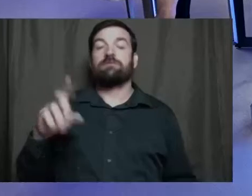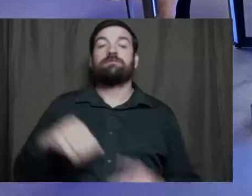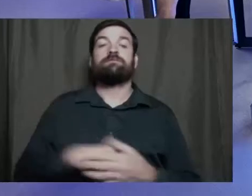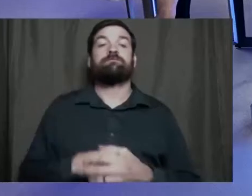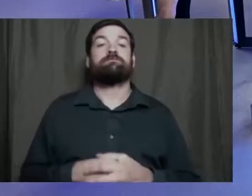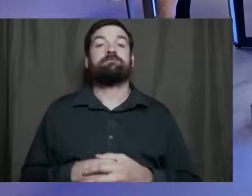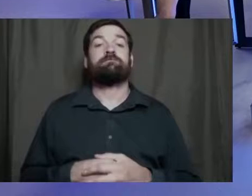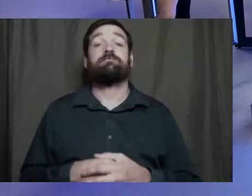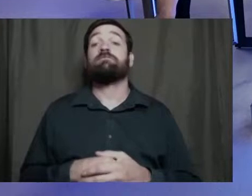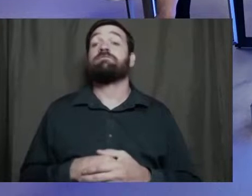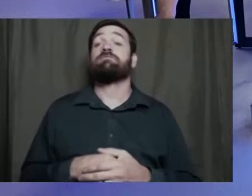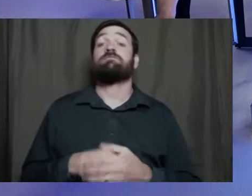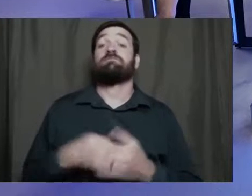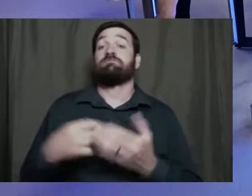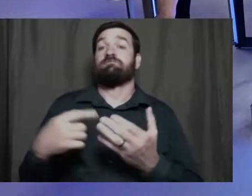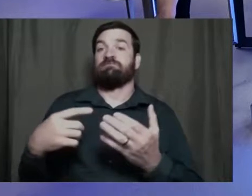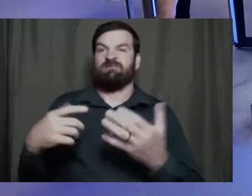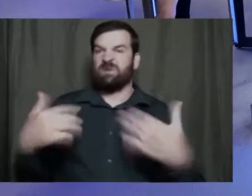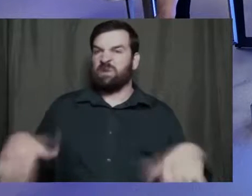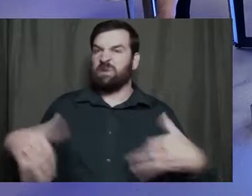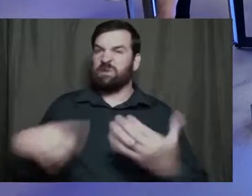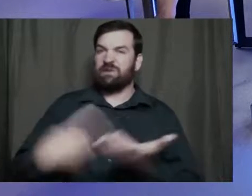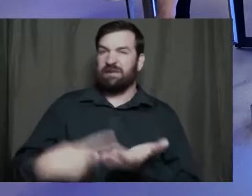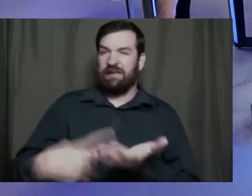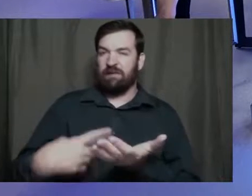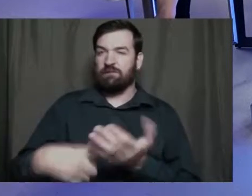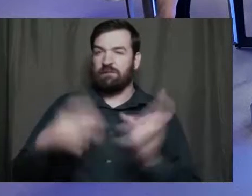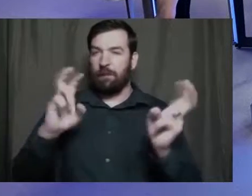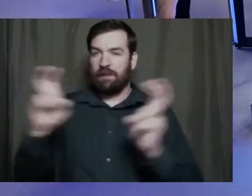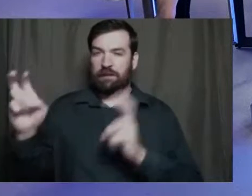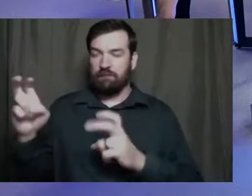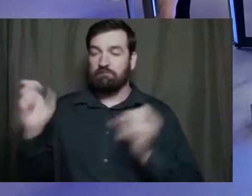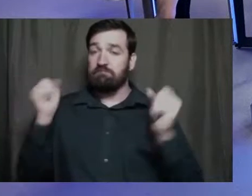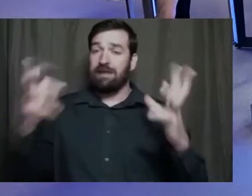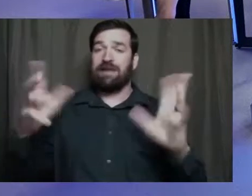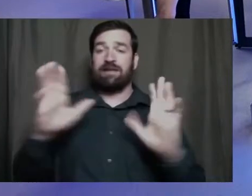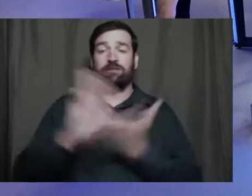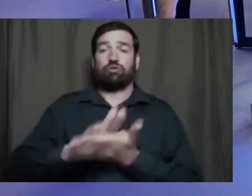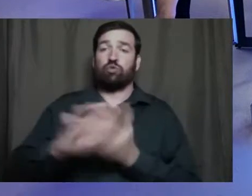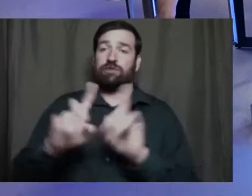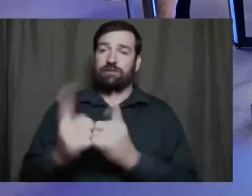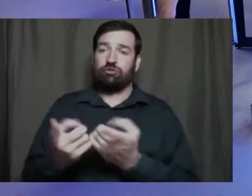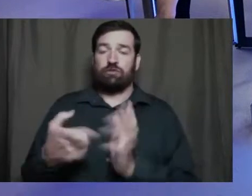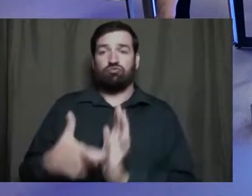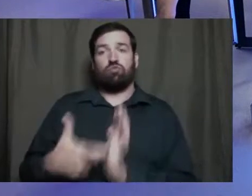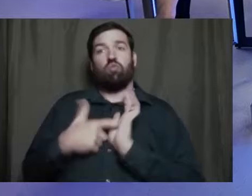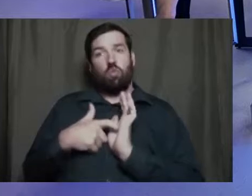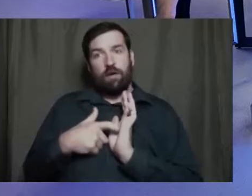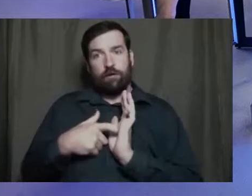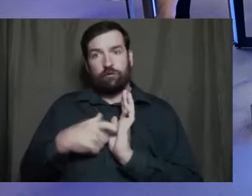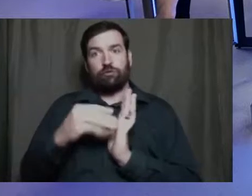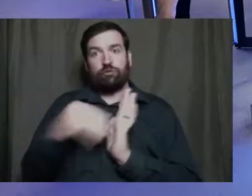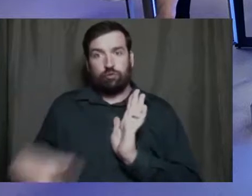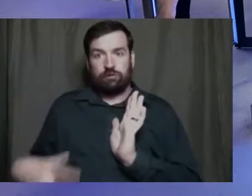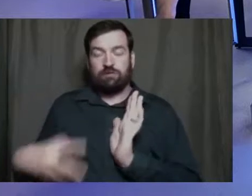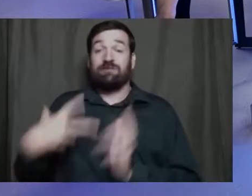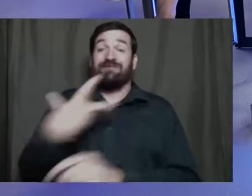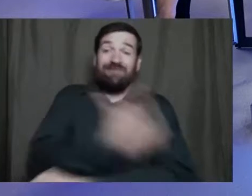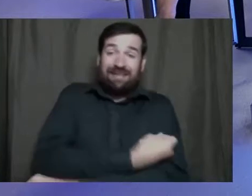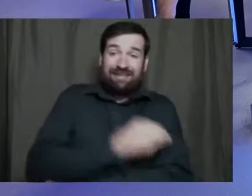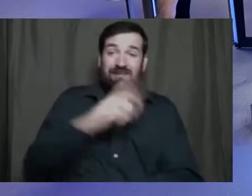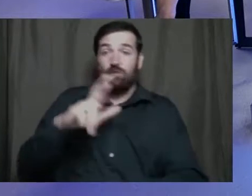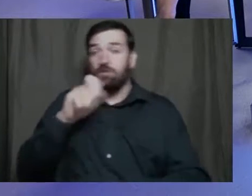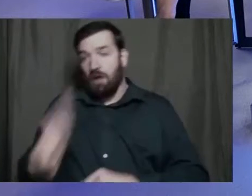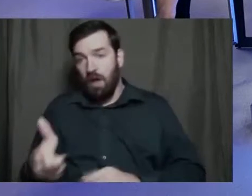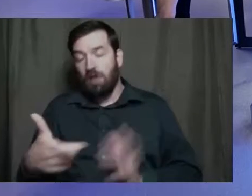this much debated topic, the decision for now so many school districts to require students, vaccinated or not, to wear a